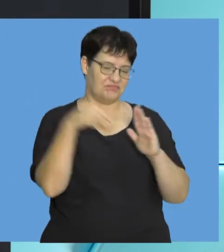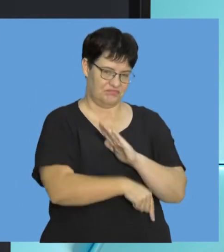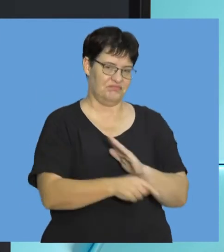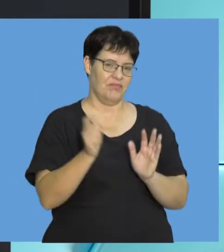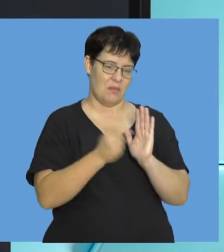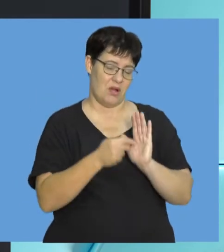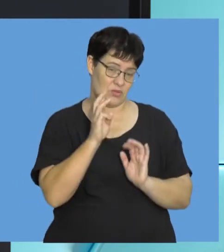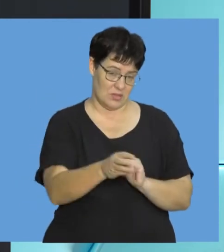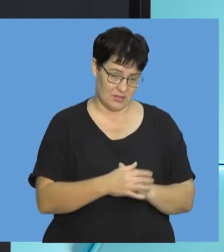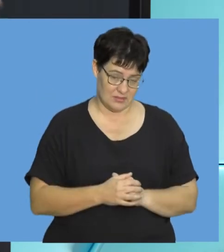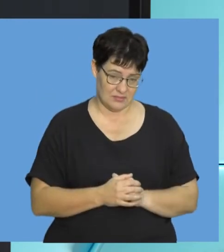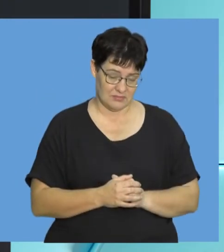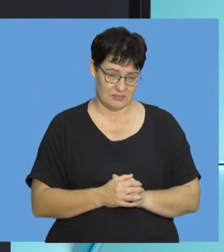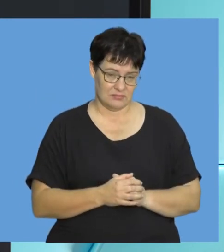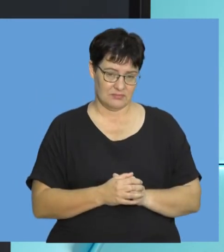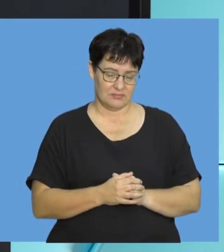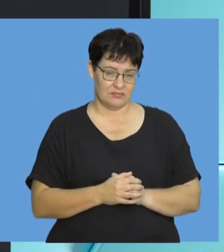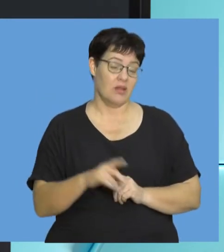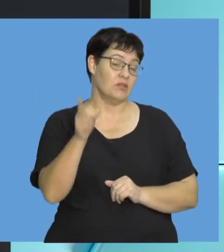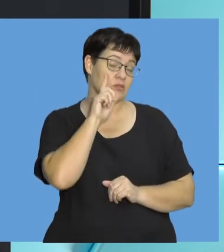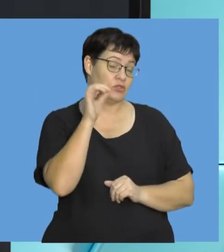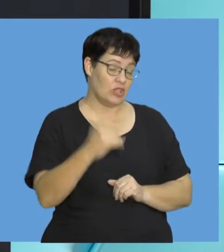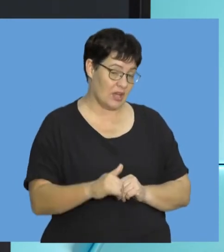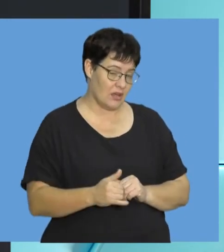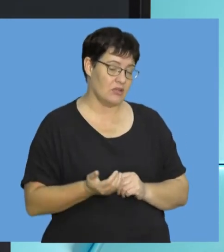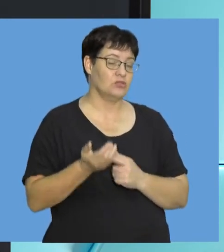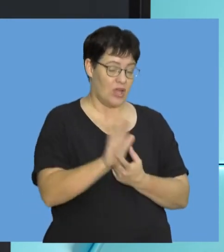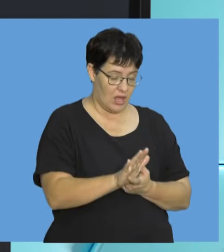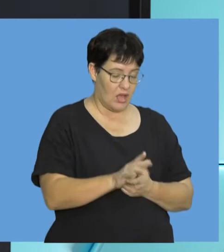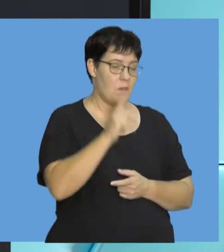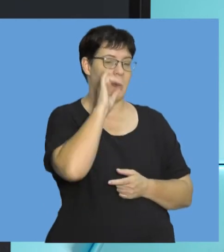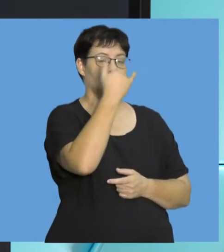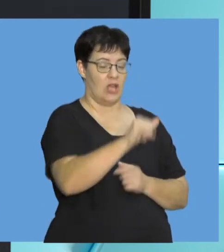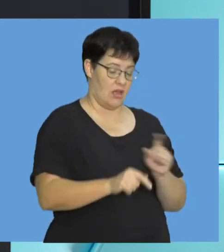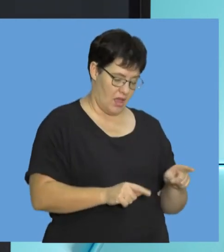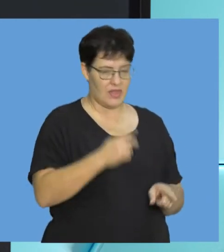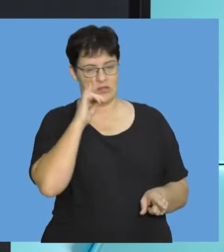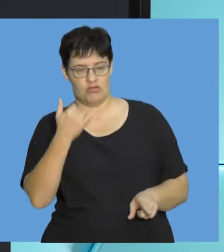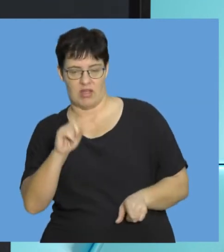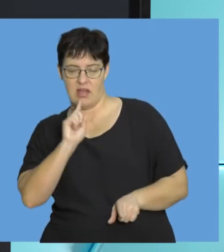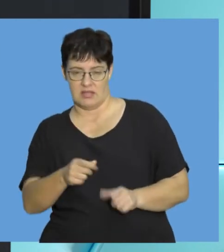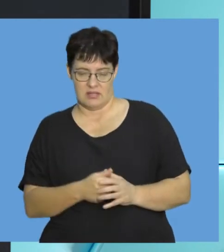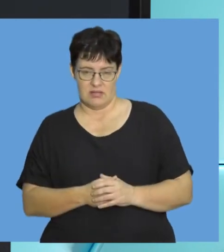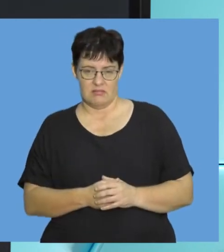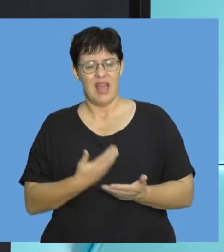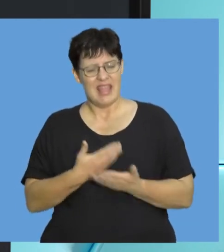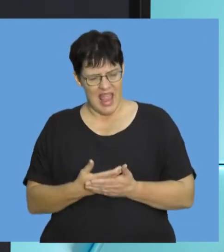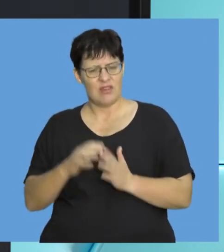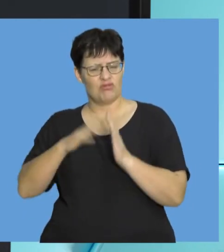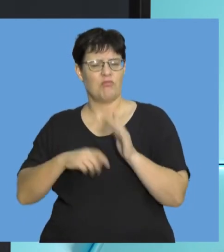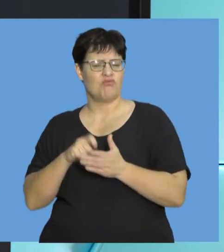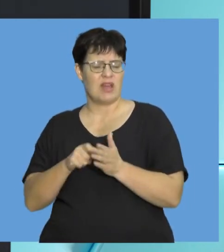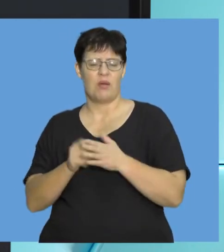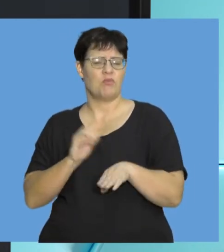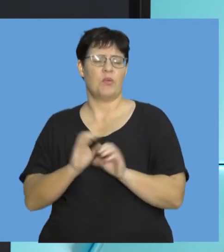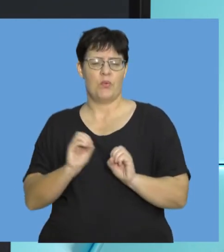going to lose some marks for the final answer there. But if you are checking, indicate, check, and then check your answer. You can write